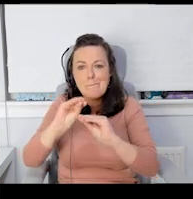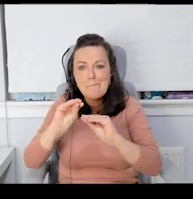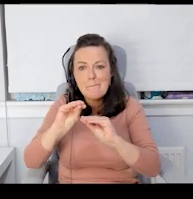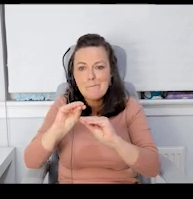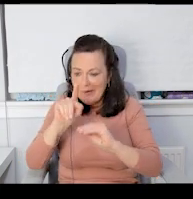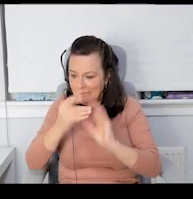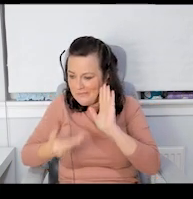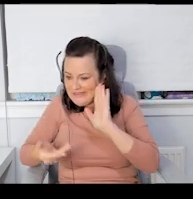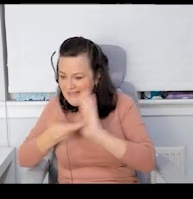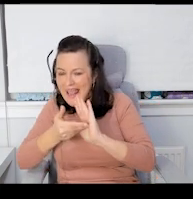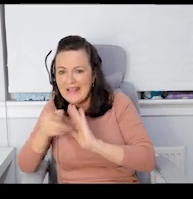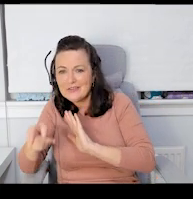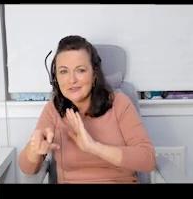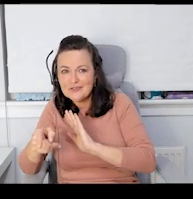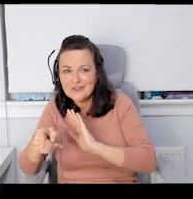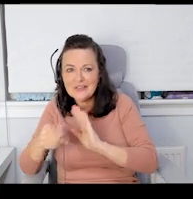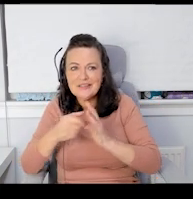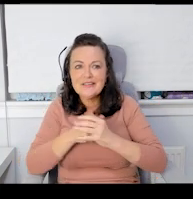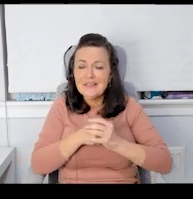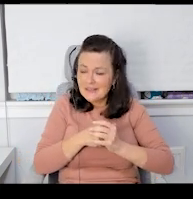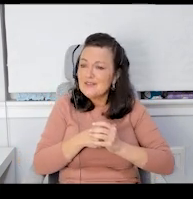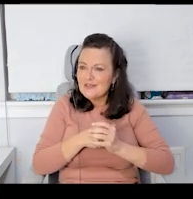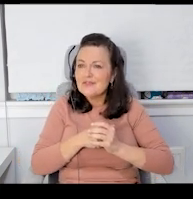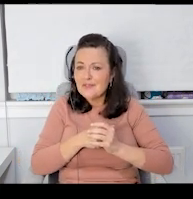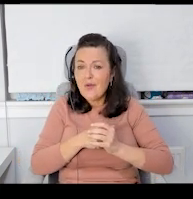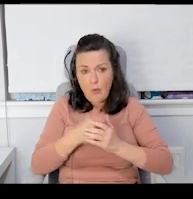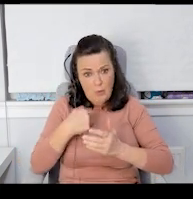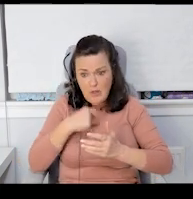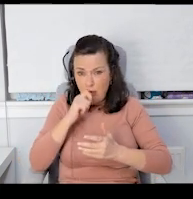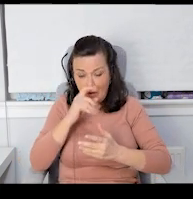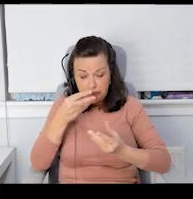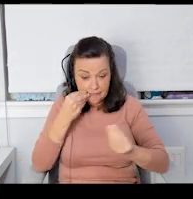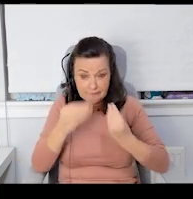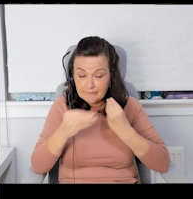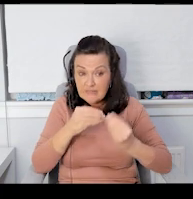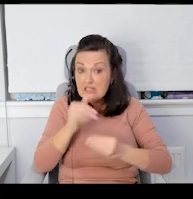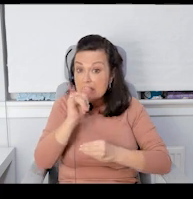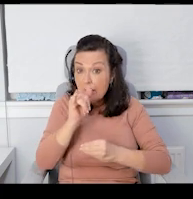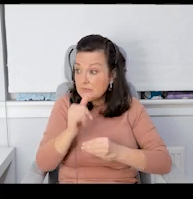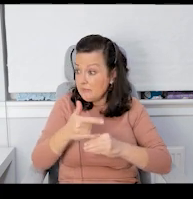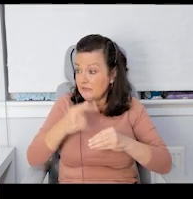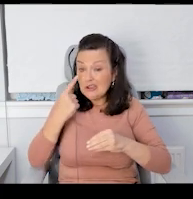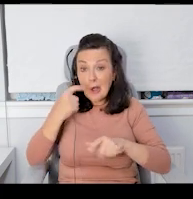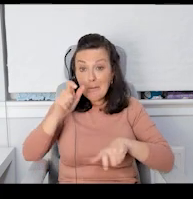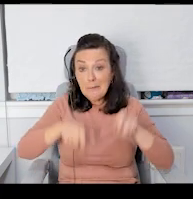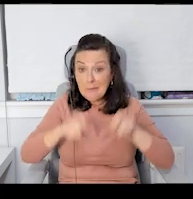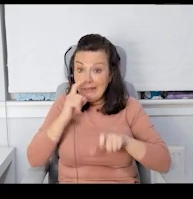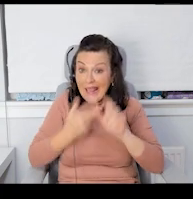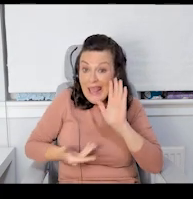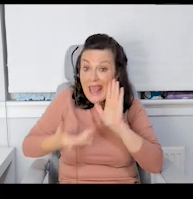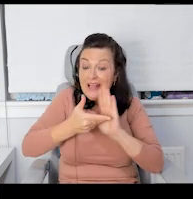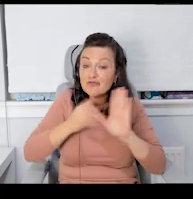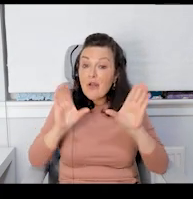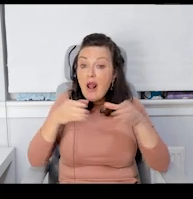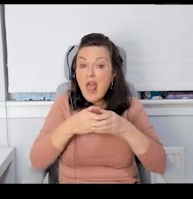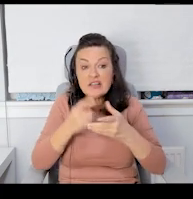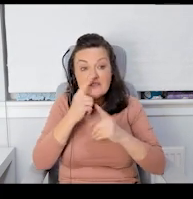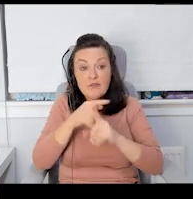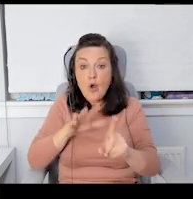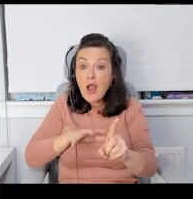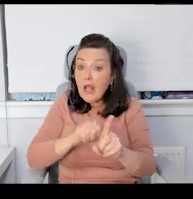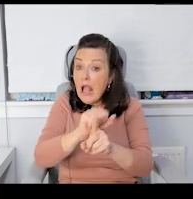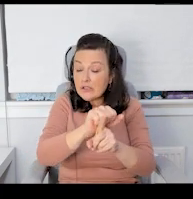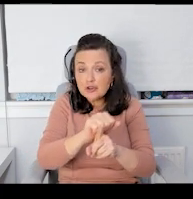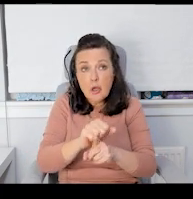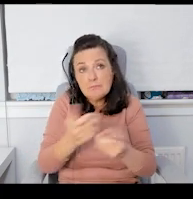and create extra periods. Sounds like that was a good idea. And if we can make that work, some people get extra classes. If we have staff available to do